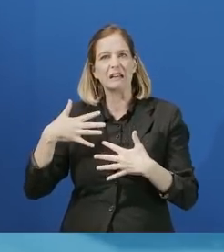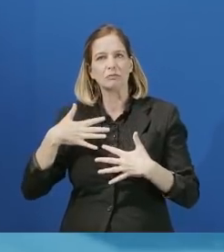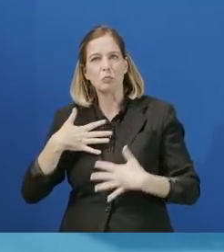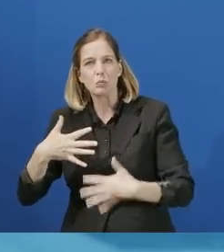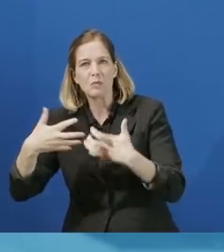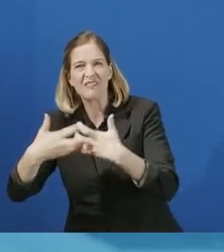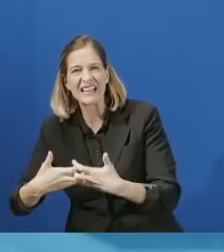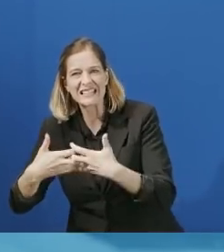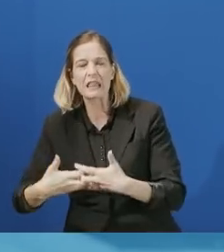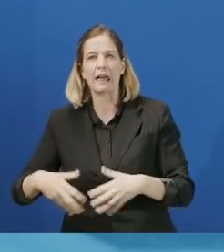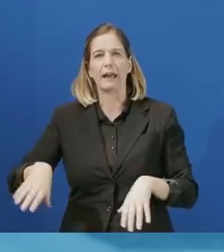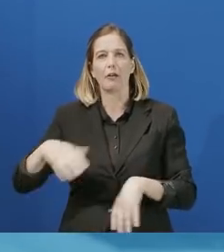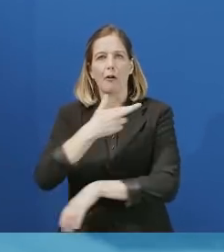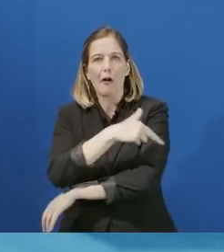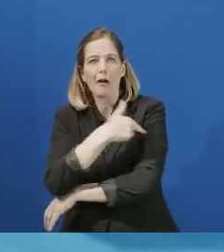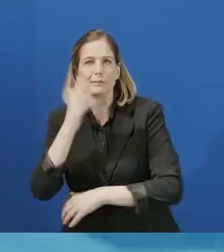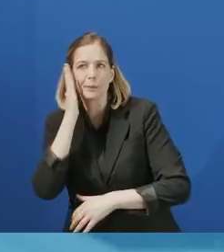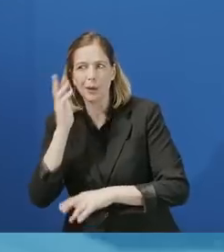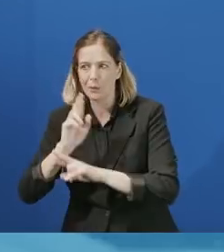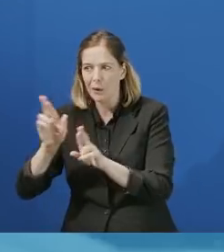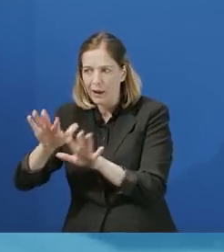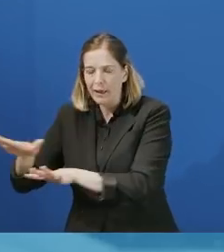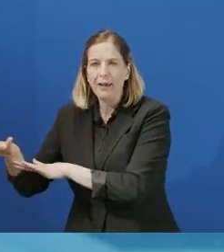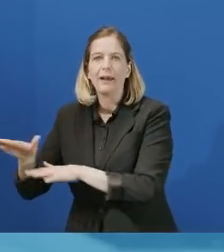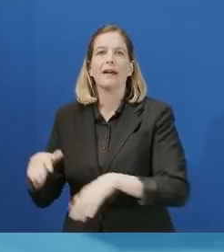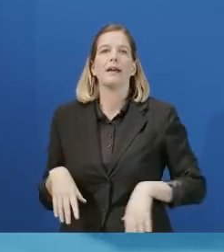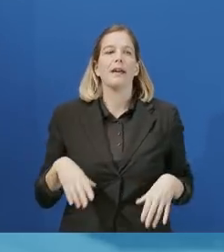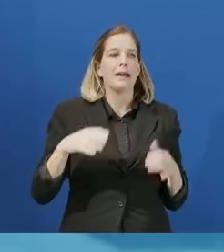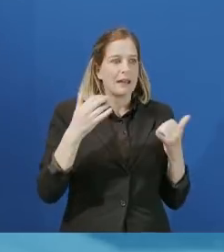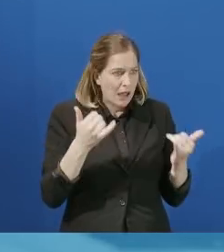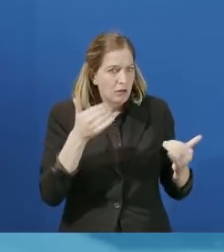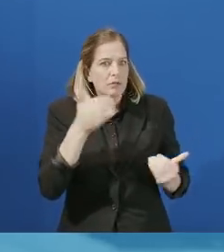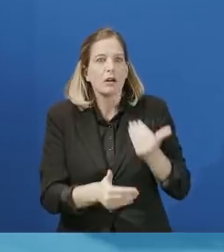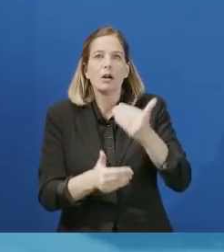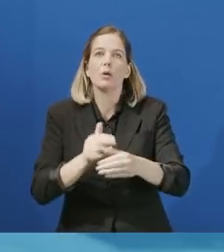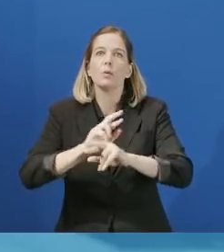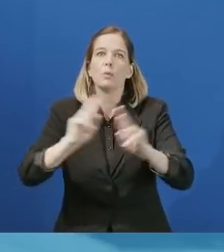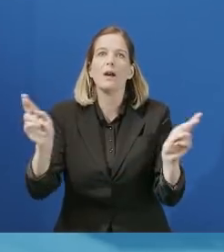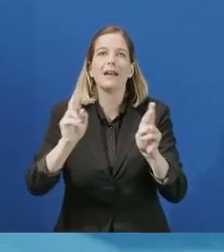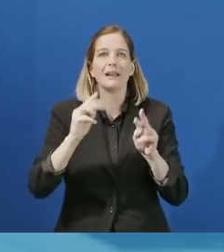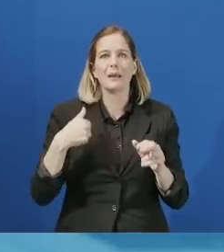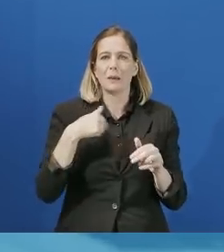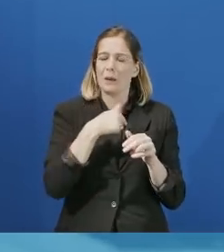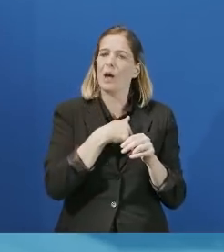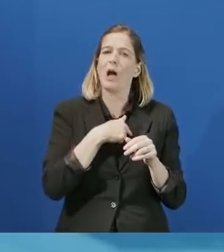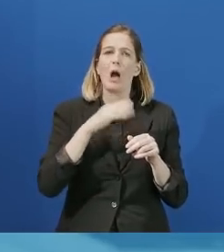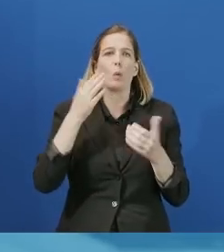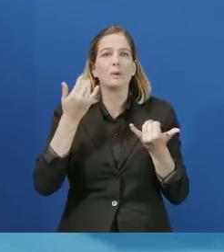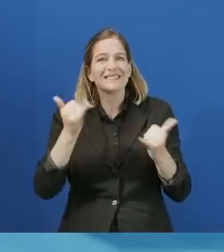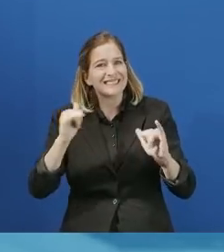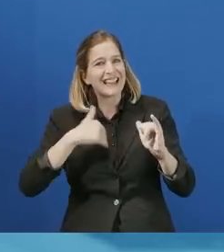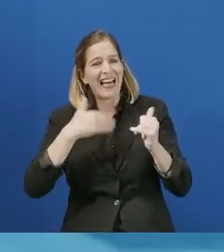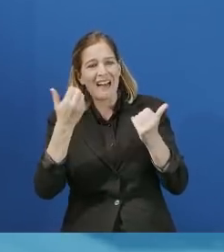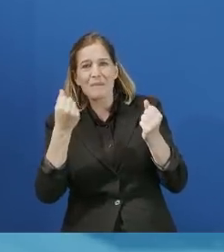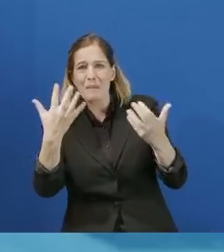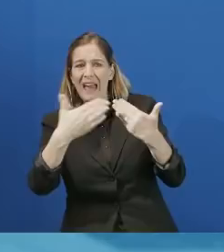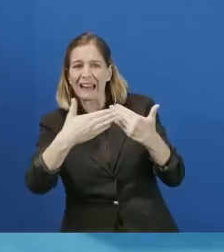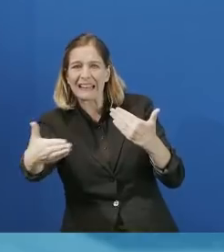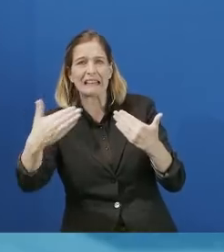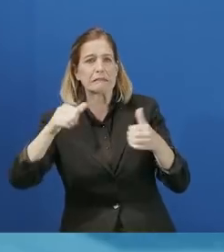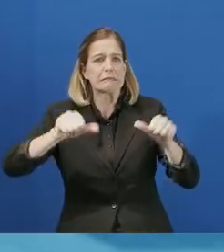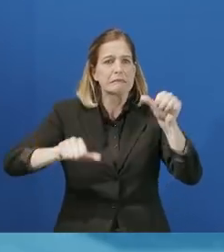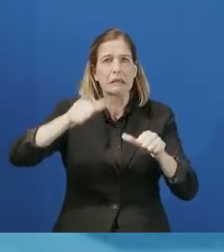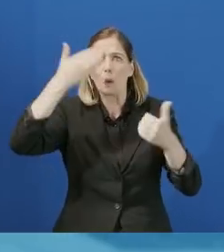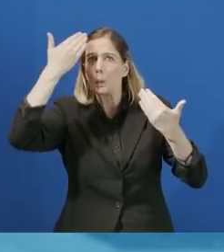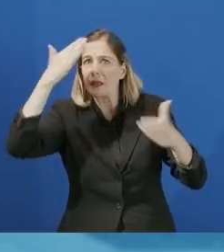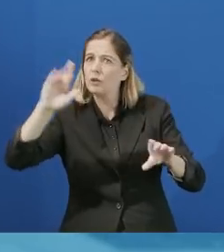a lot of unknowns in front of us. But we're going to continue in that spirit. We're going to do another one from Zoom.